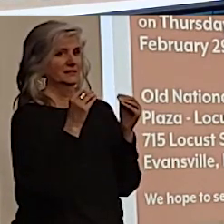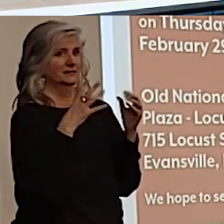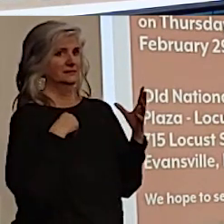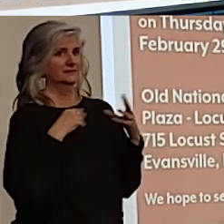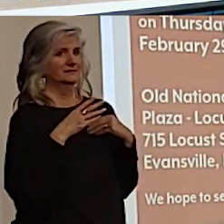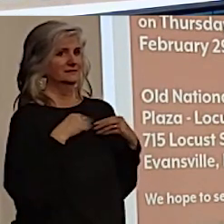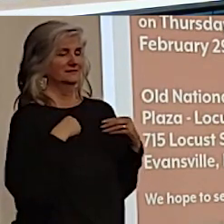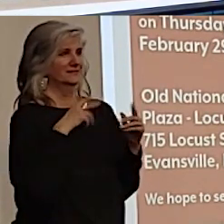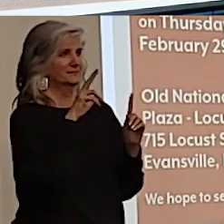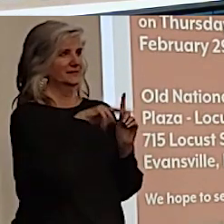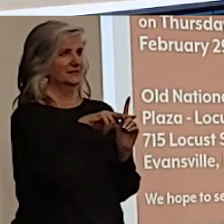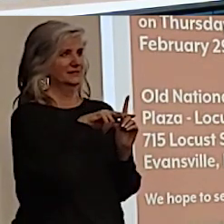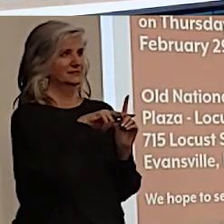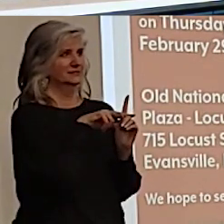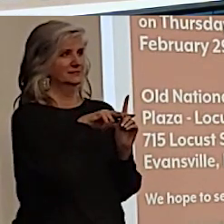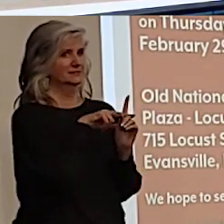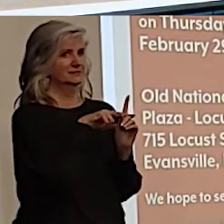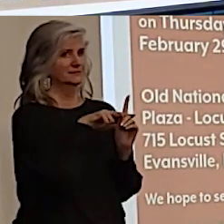applications.